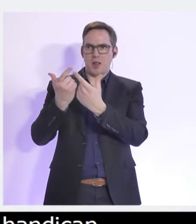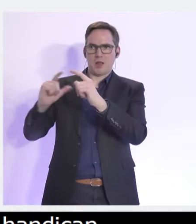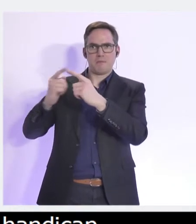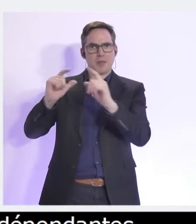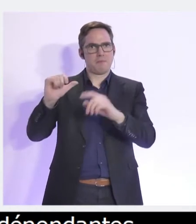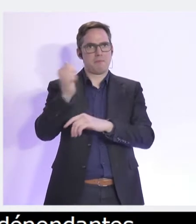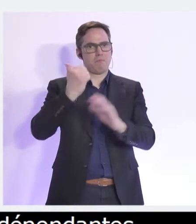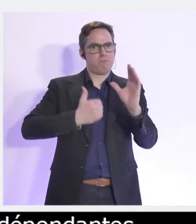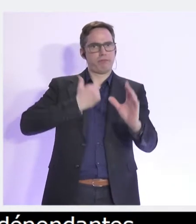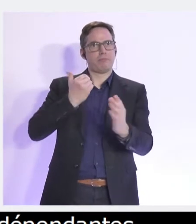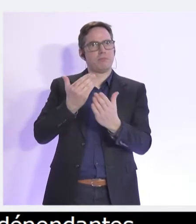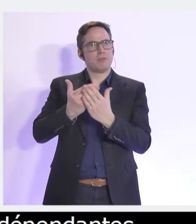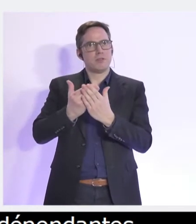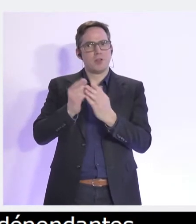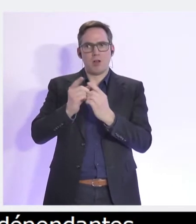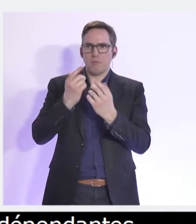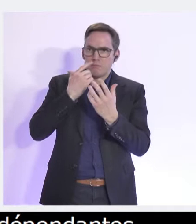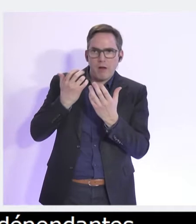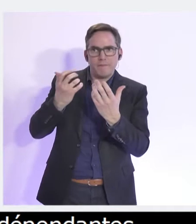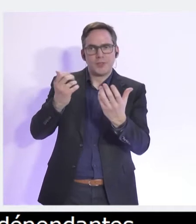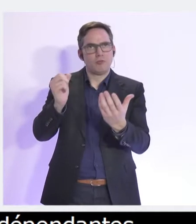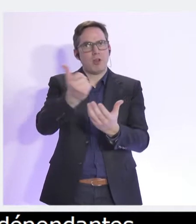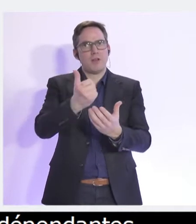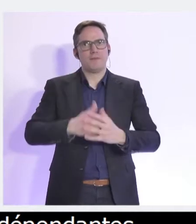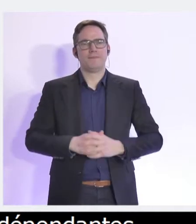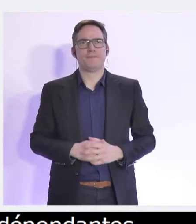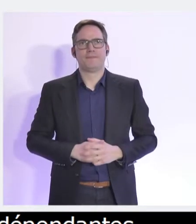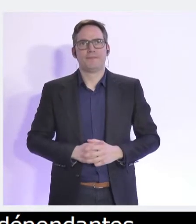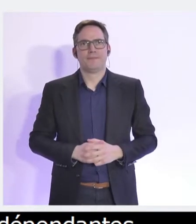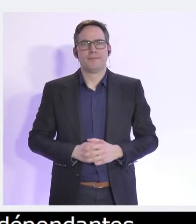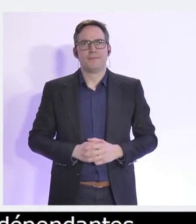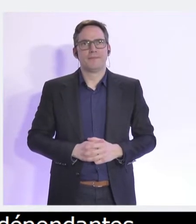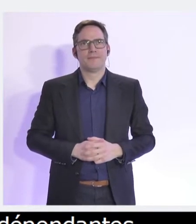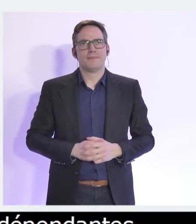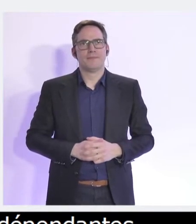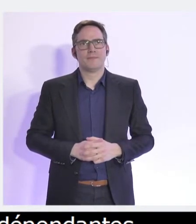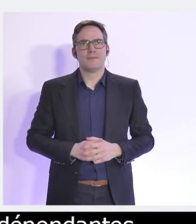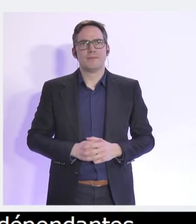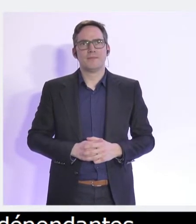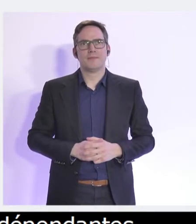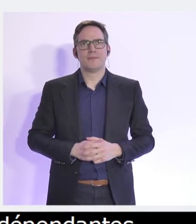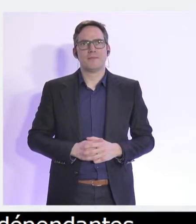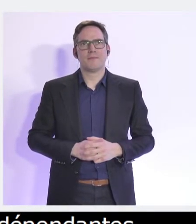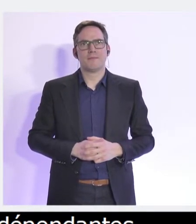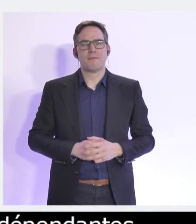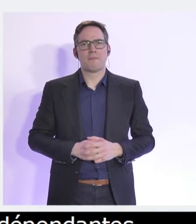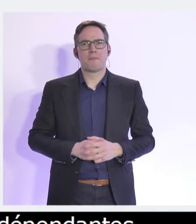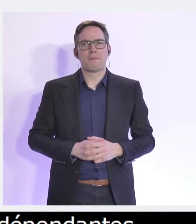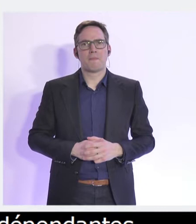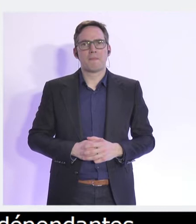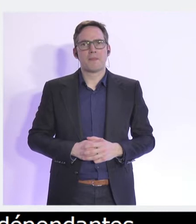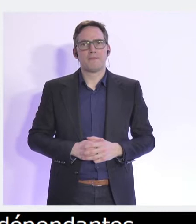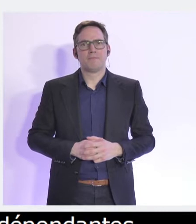to lead their lives, without their disability being an impediment to